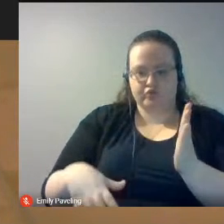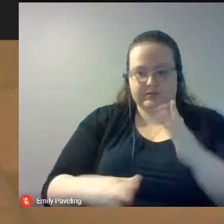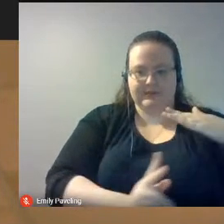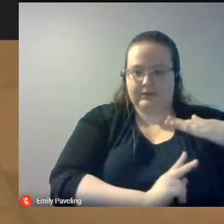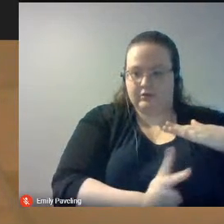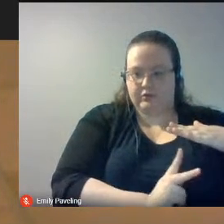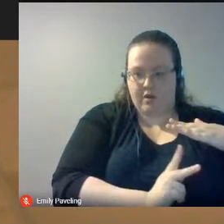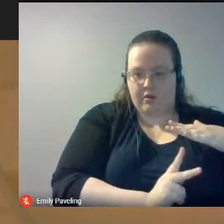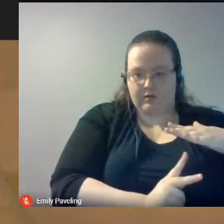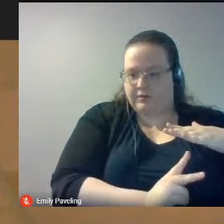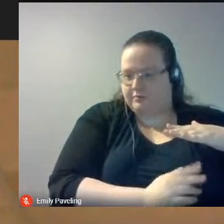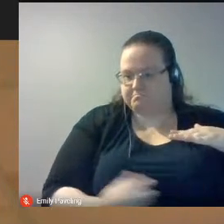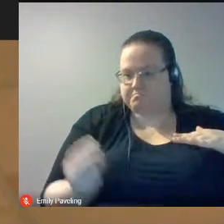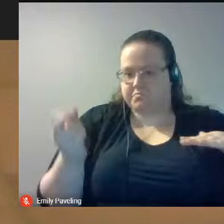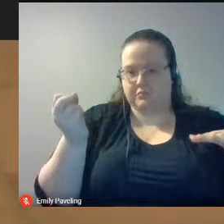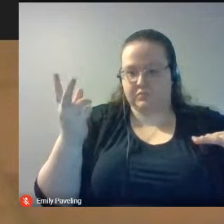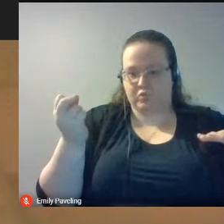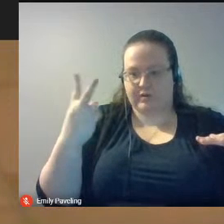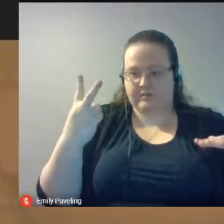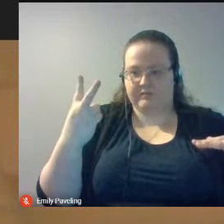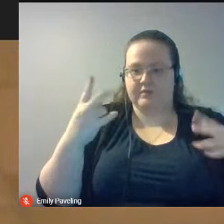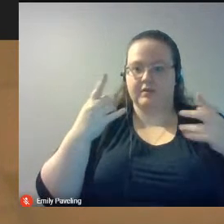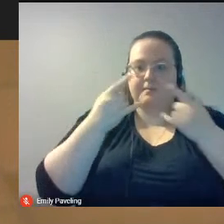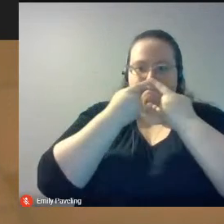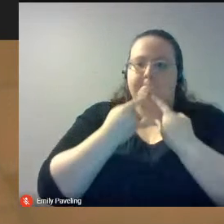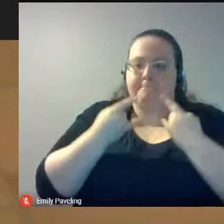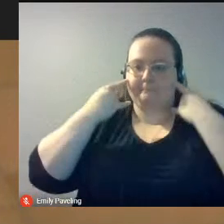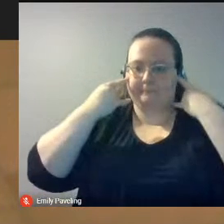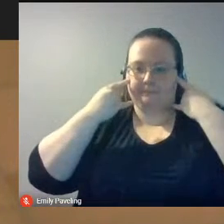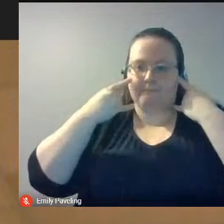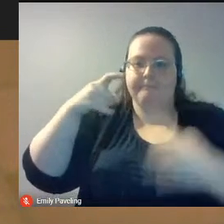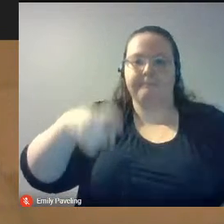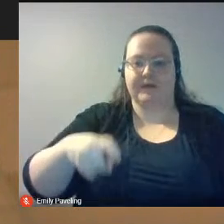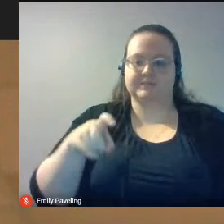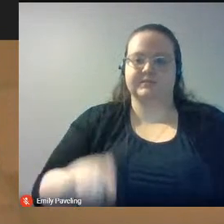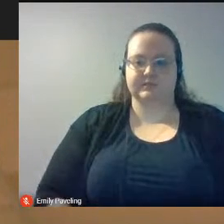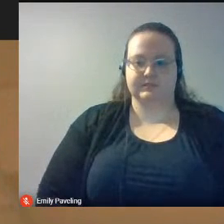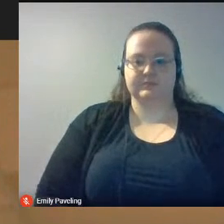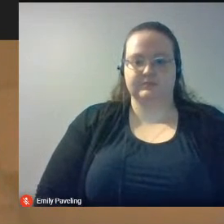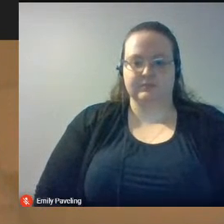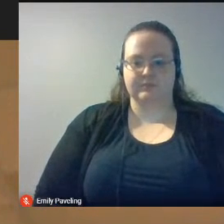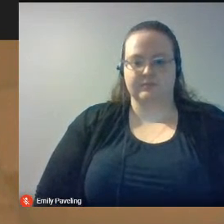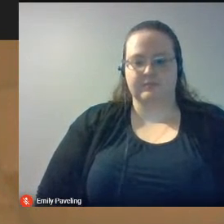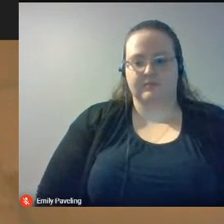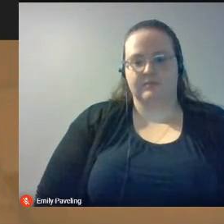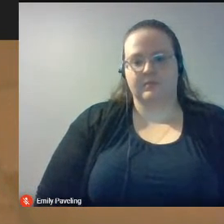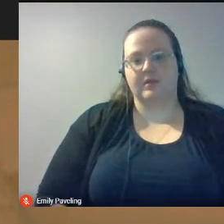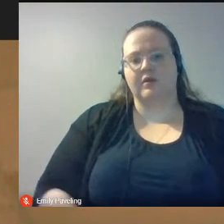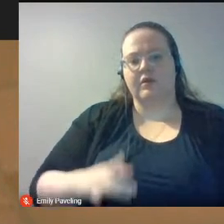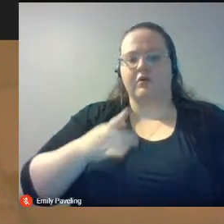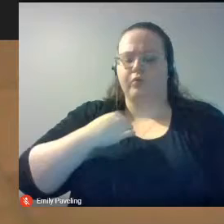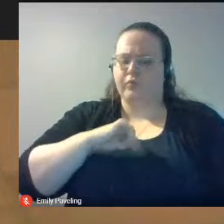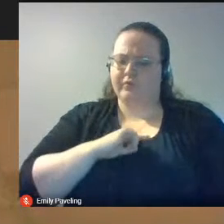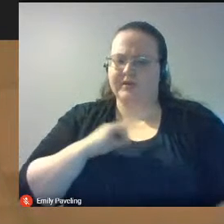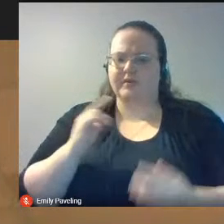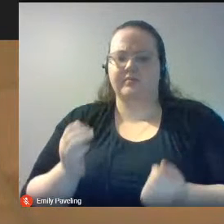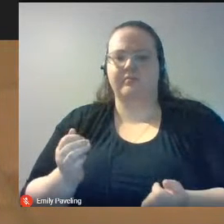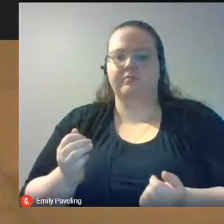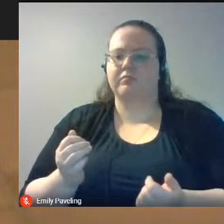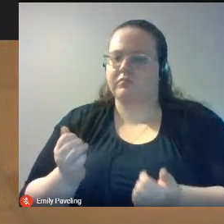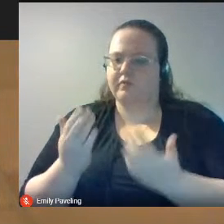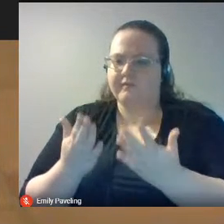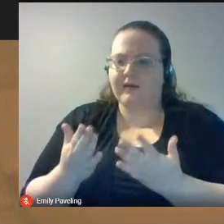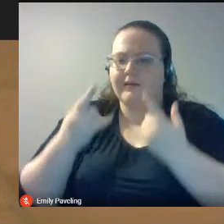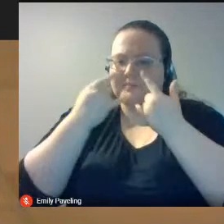like Halton Region Public Health does not determine masking policies in school, but we provide recommendations